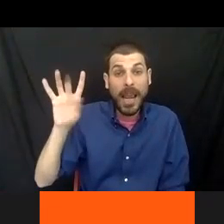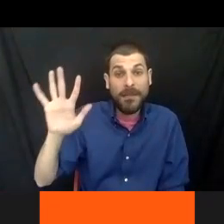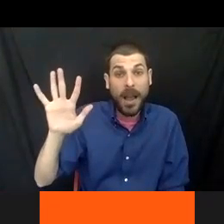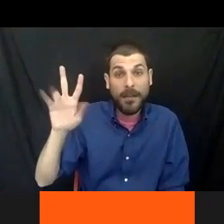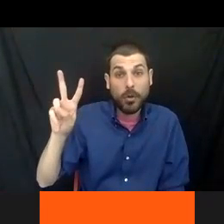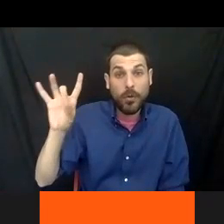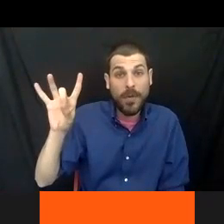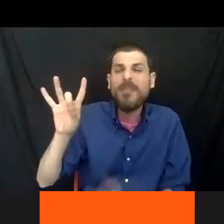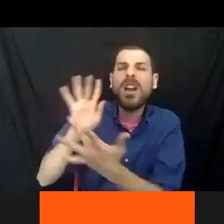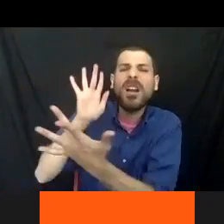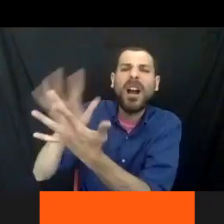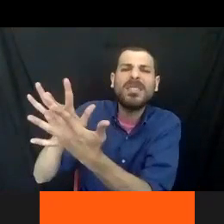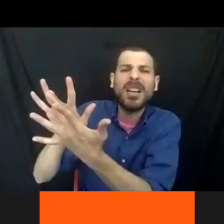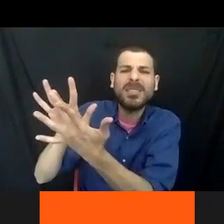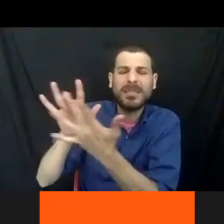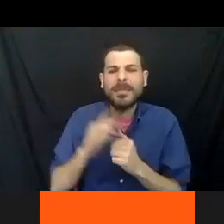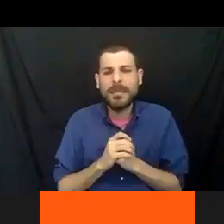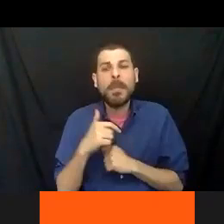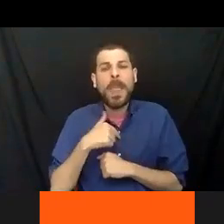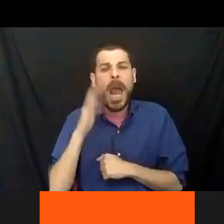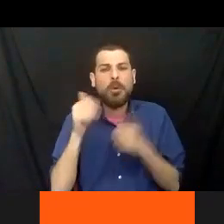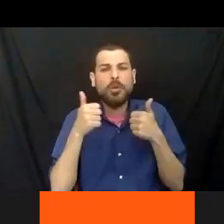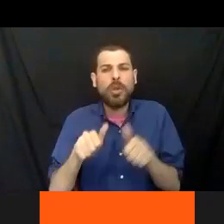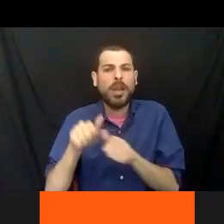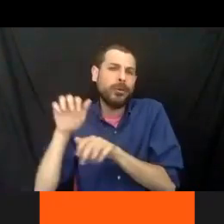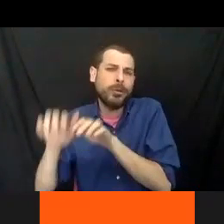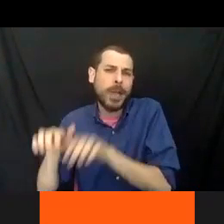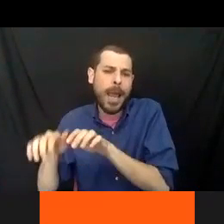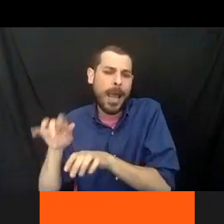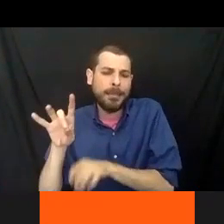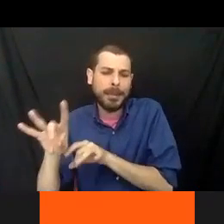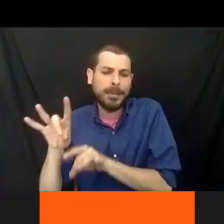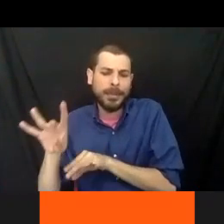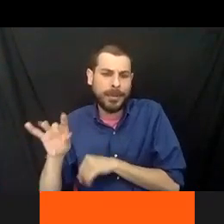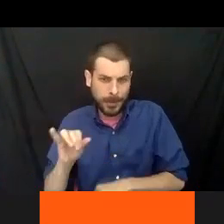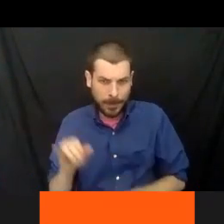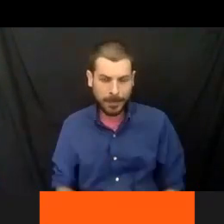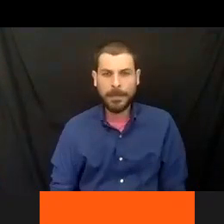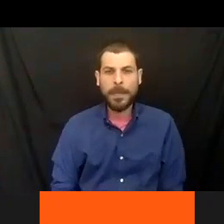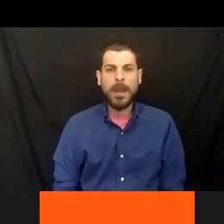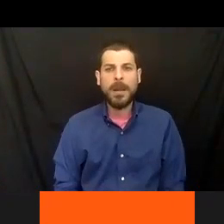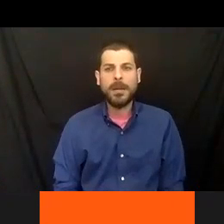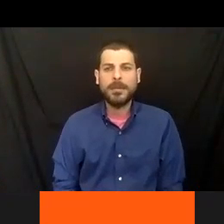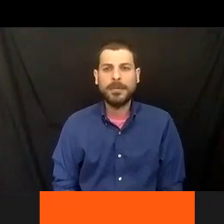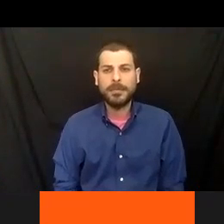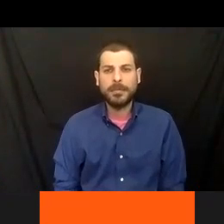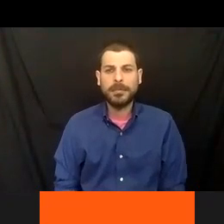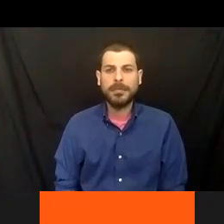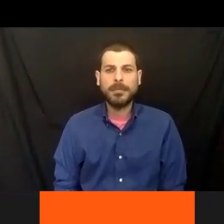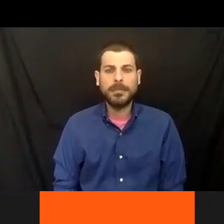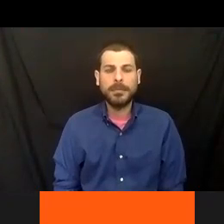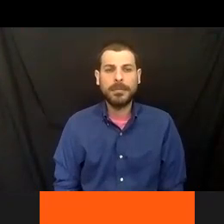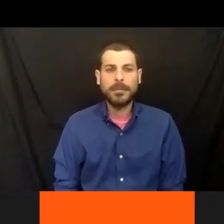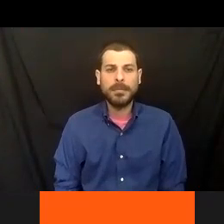877-622-8525. And I will try to remember to put that number in the chat box too. I should